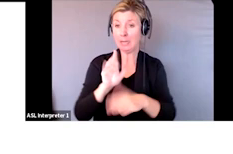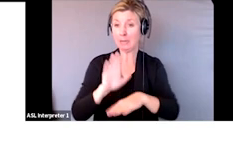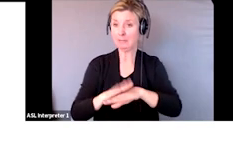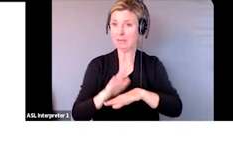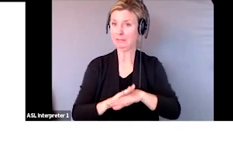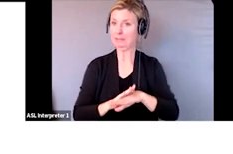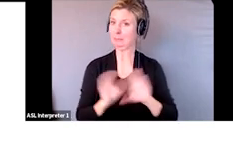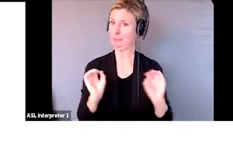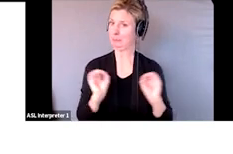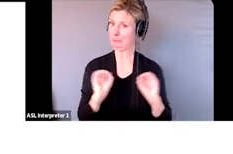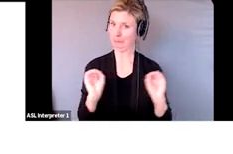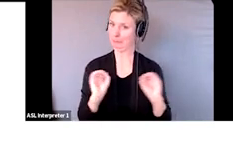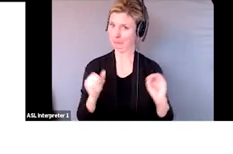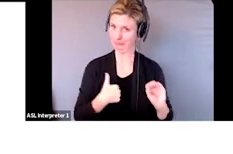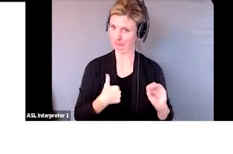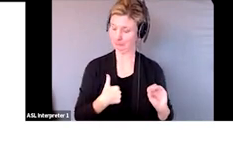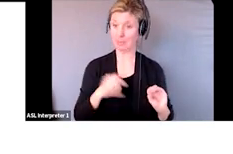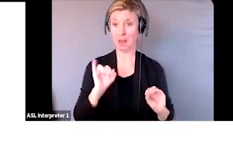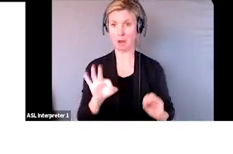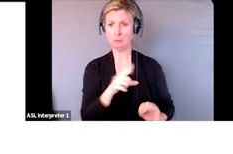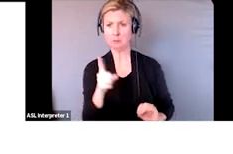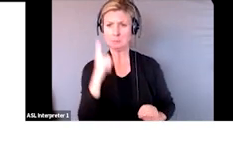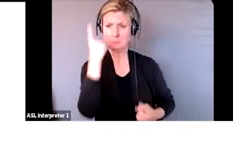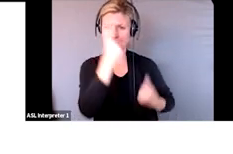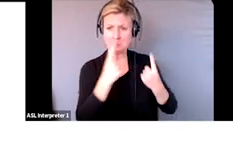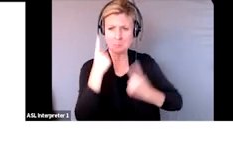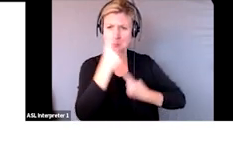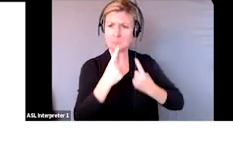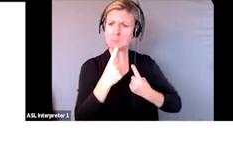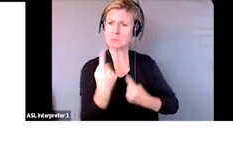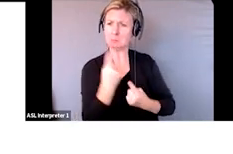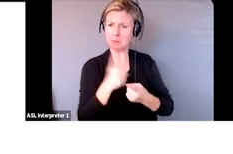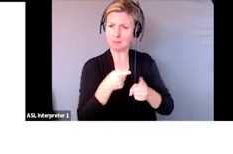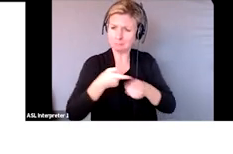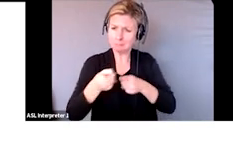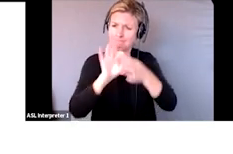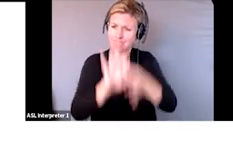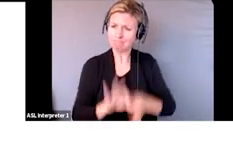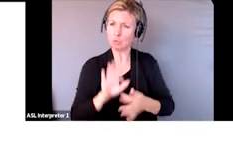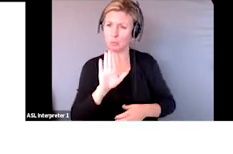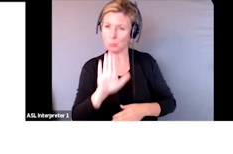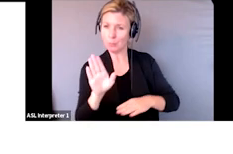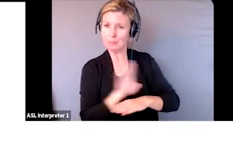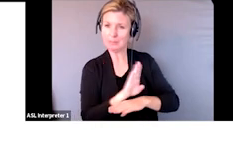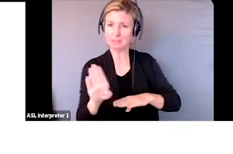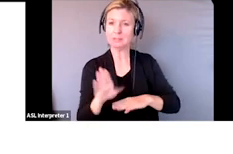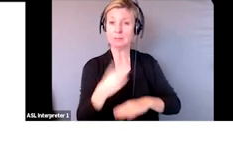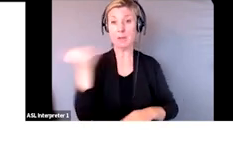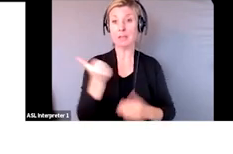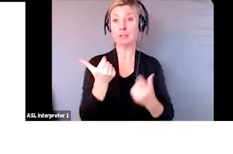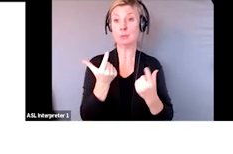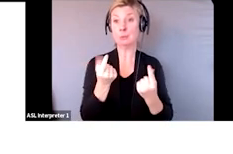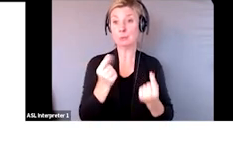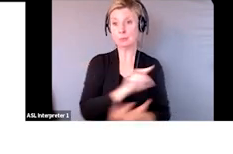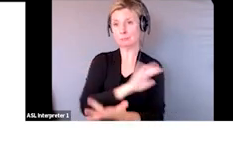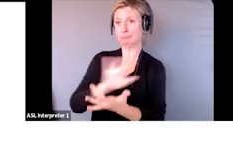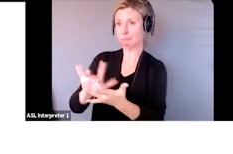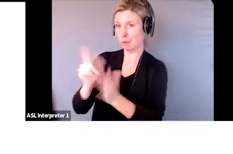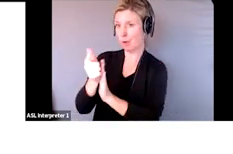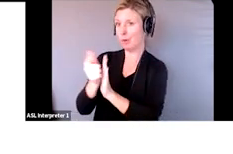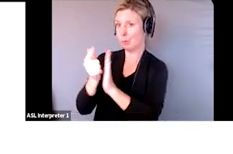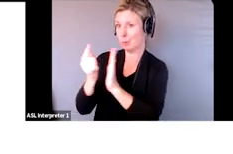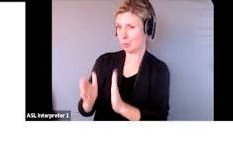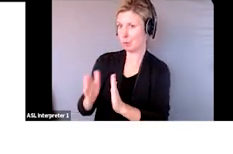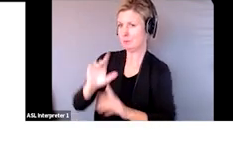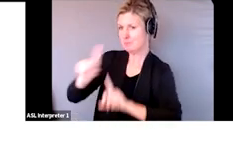particular to you, you should consult a legal advisor in order to have those questions answered.